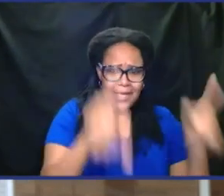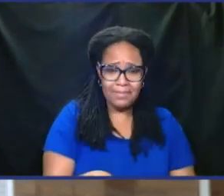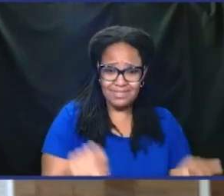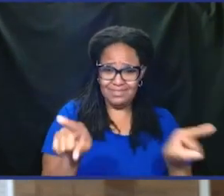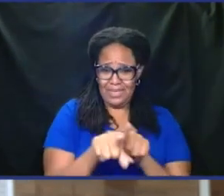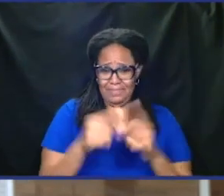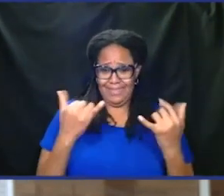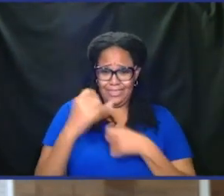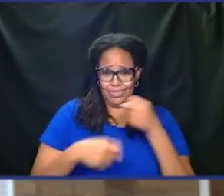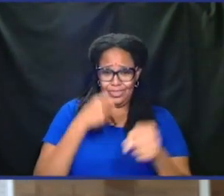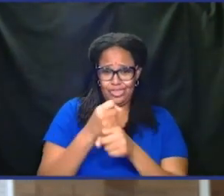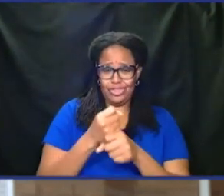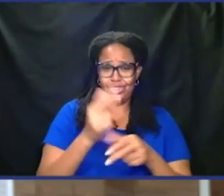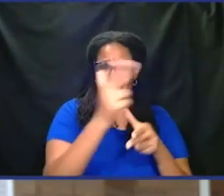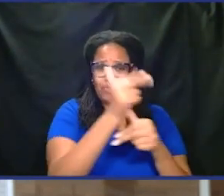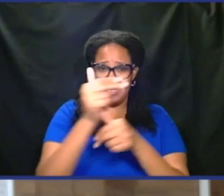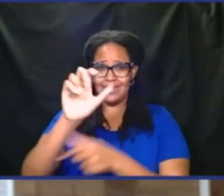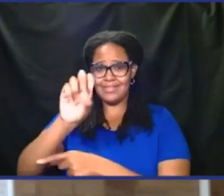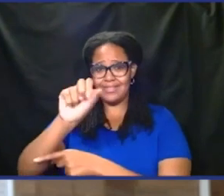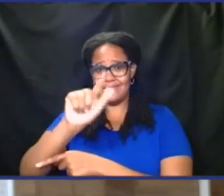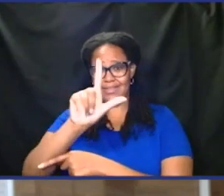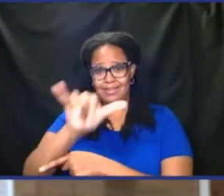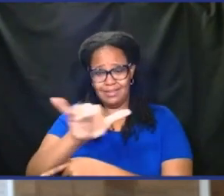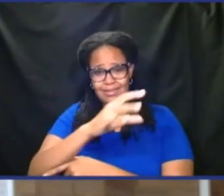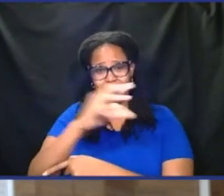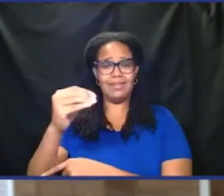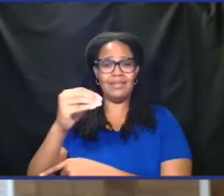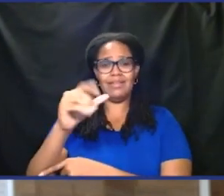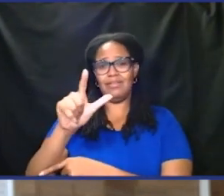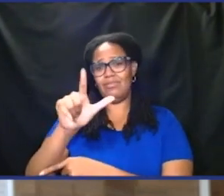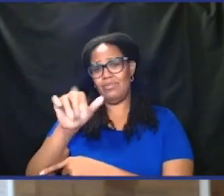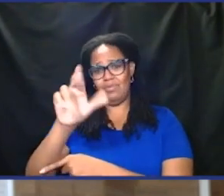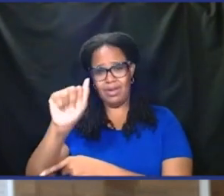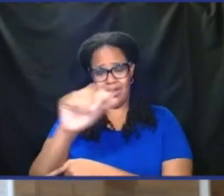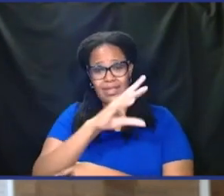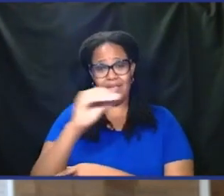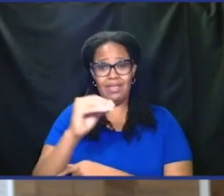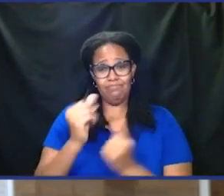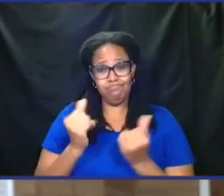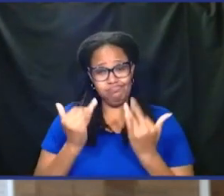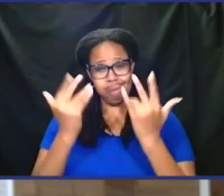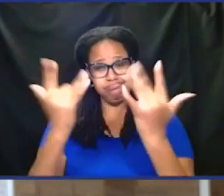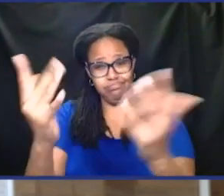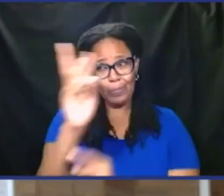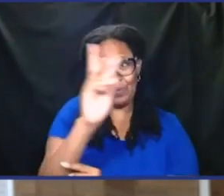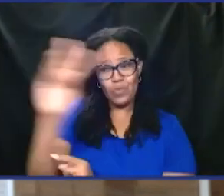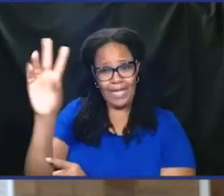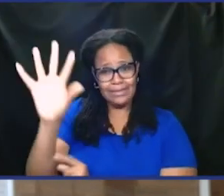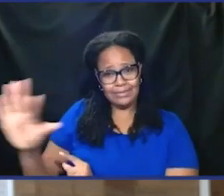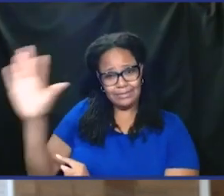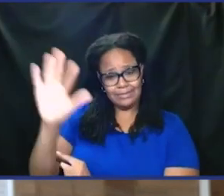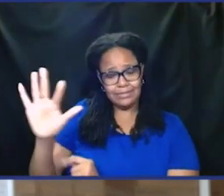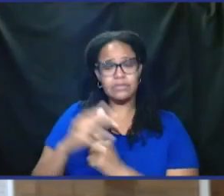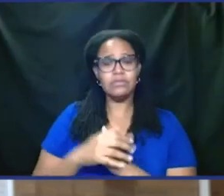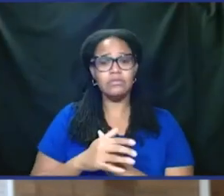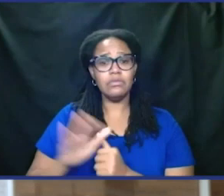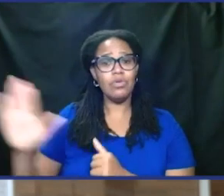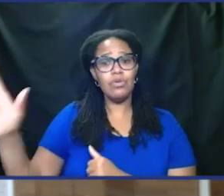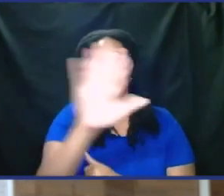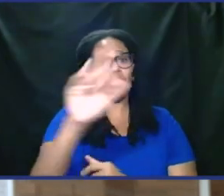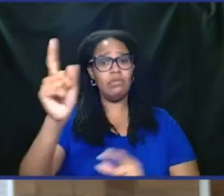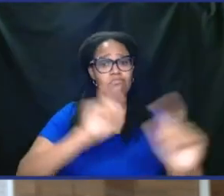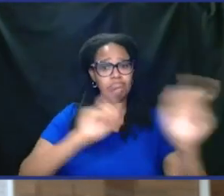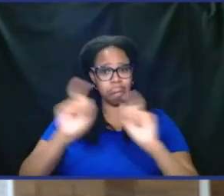Sally and Laura, and the devastating wildfires in the western states. Your donation makes sure that America's relief